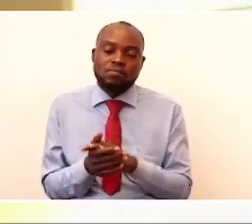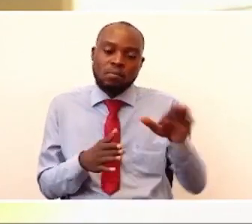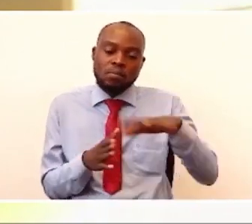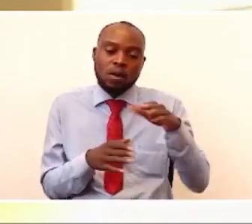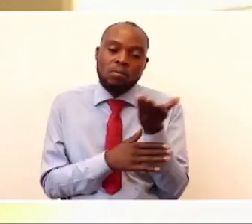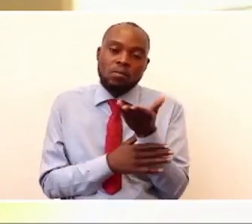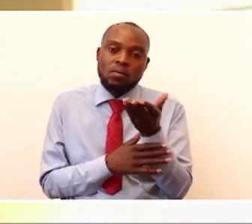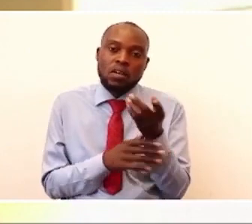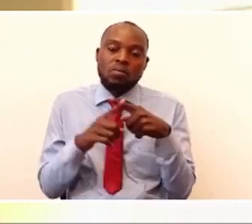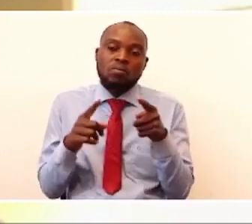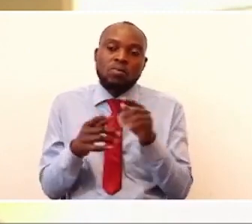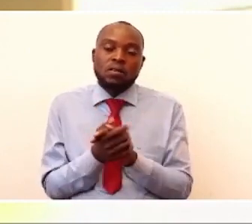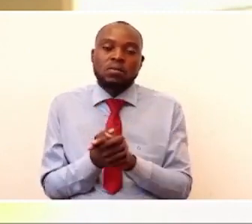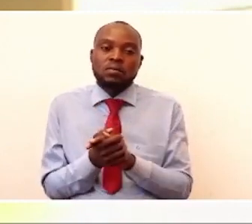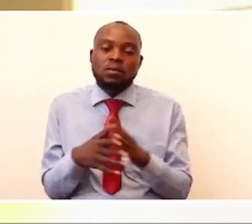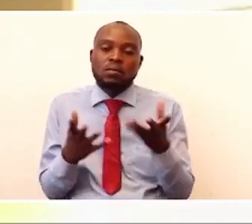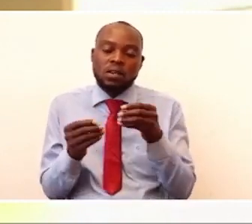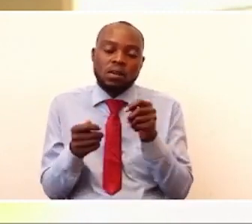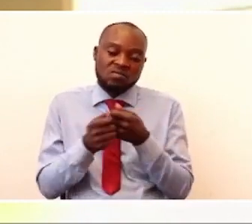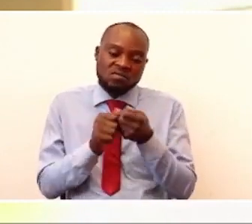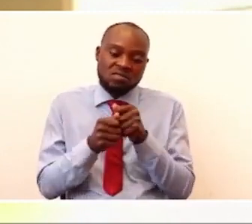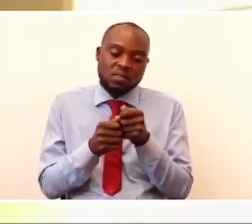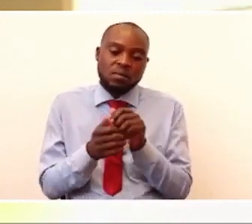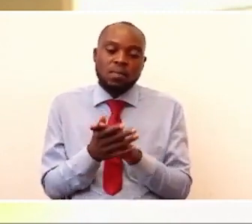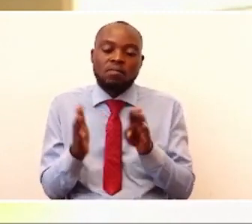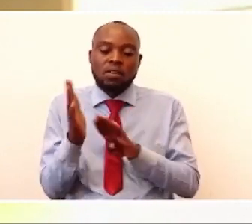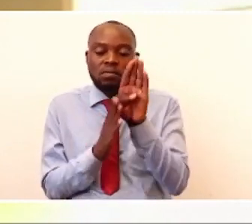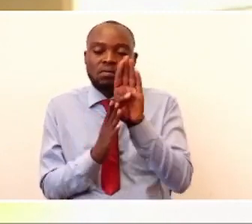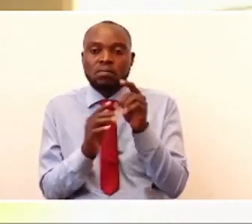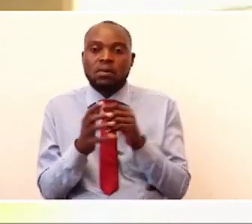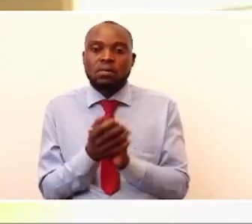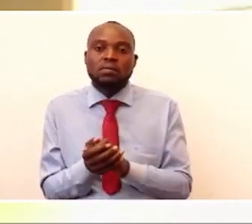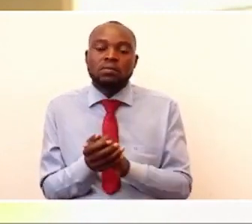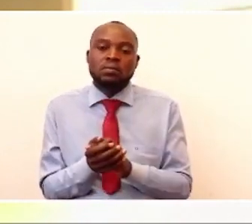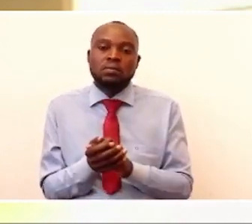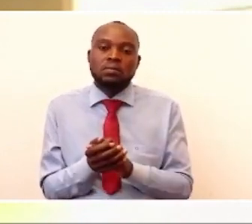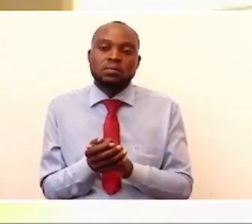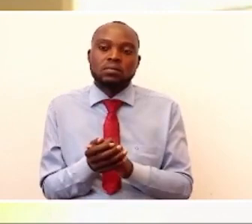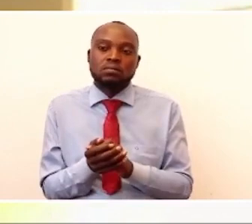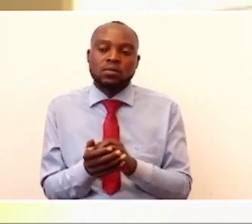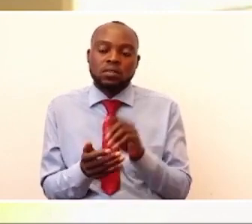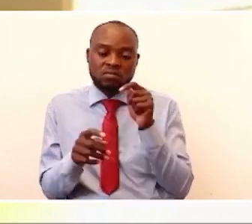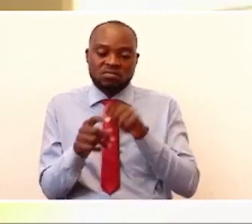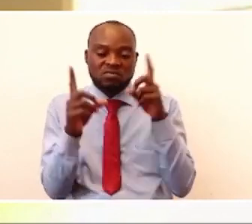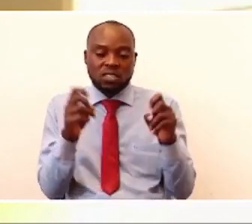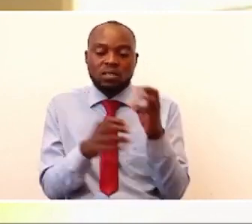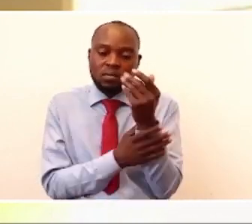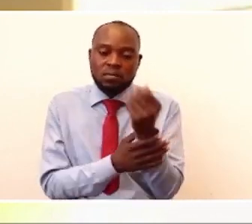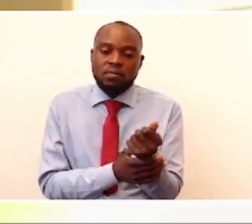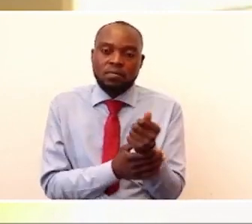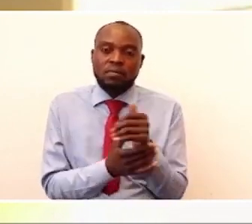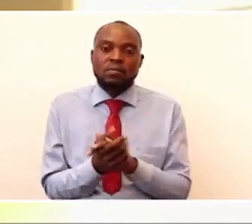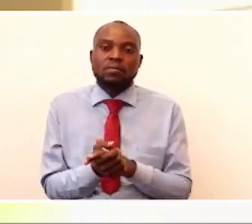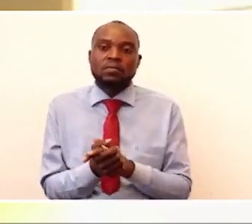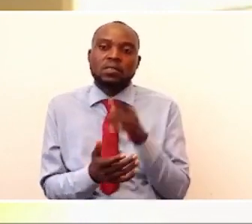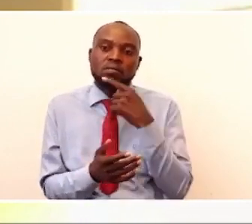cell phone receptions, which are essential for the development of these digital currencies. So that puts the continent